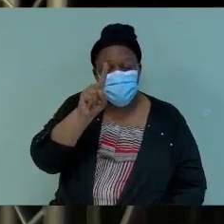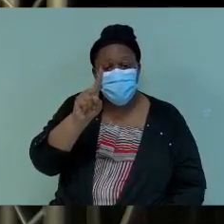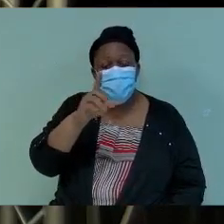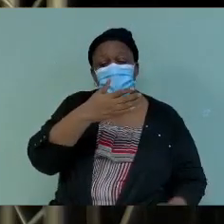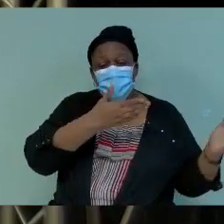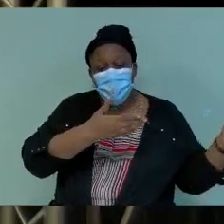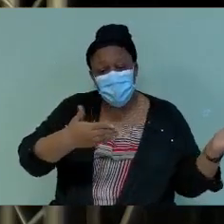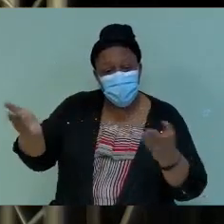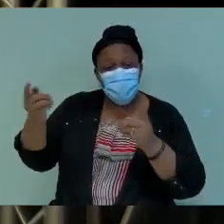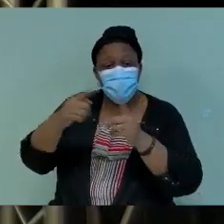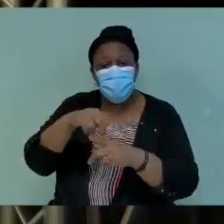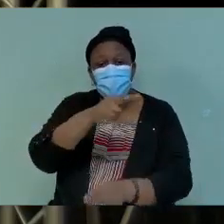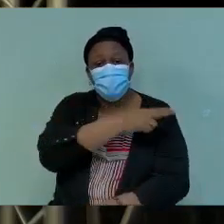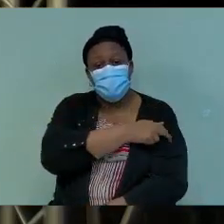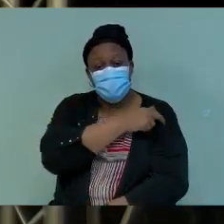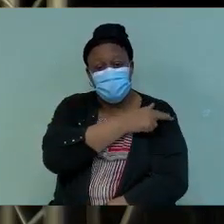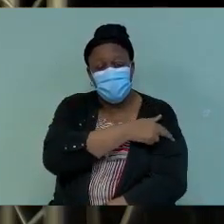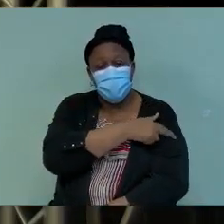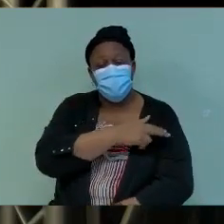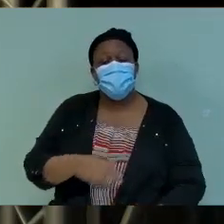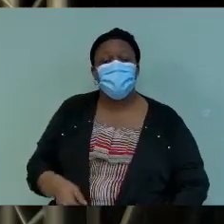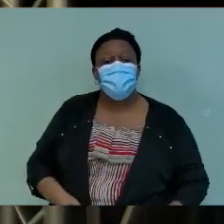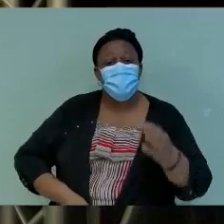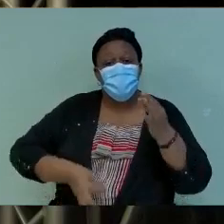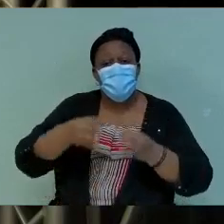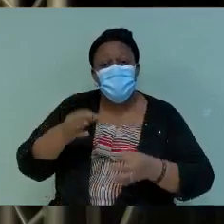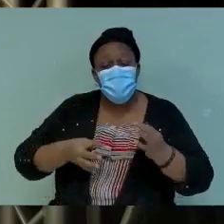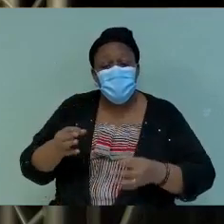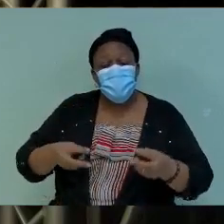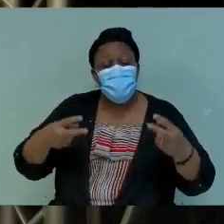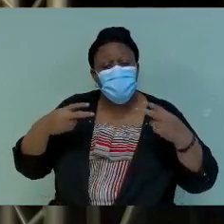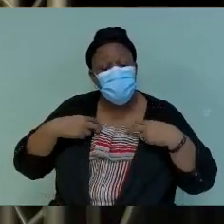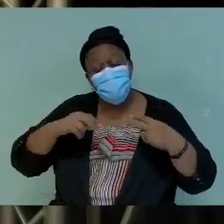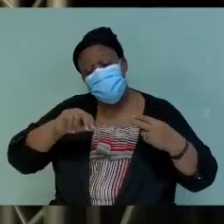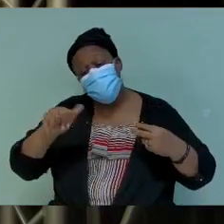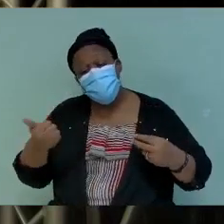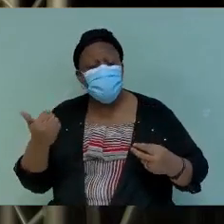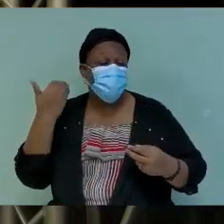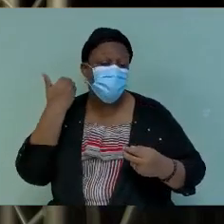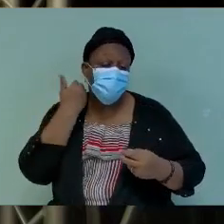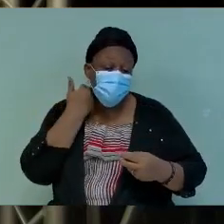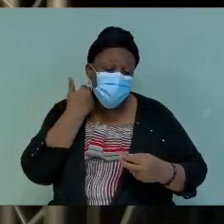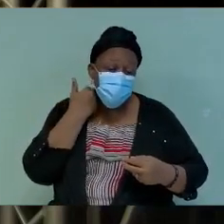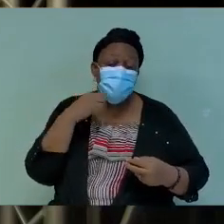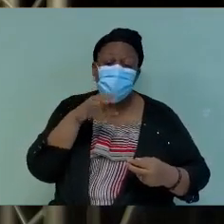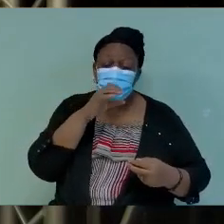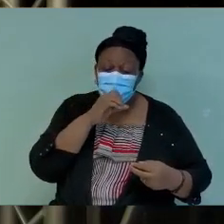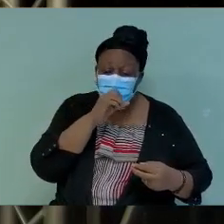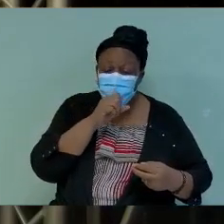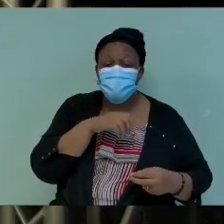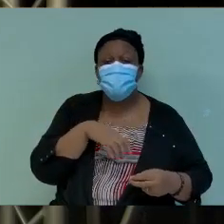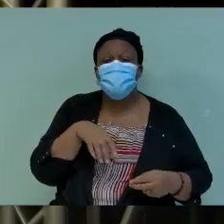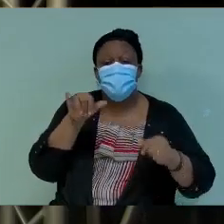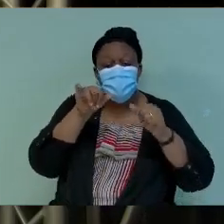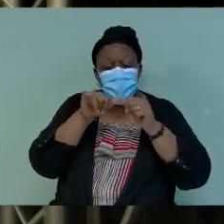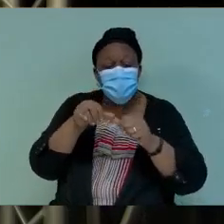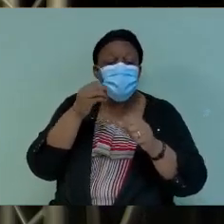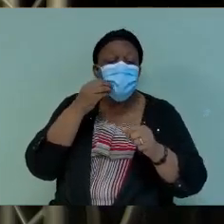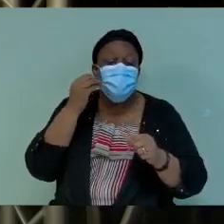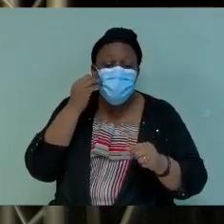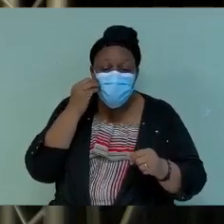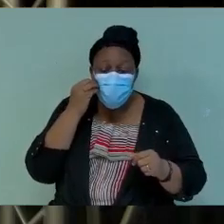immediately. If you are experiencing any of the other symptoms mentioned above, you need to stay at